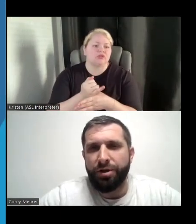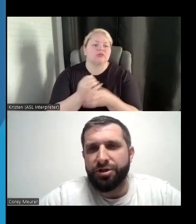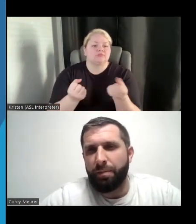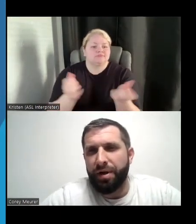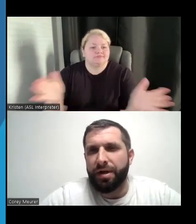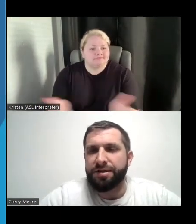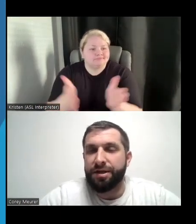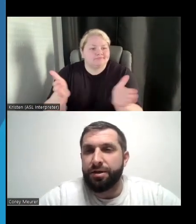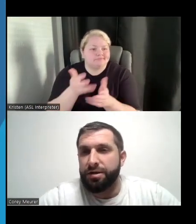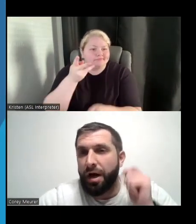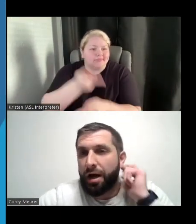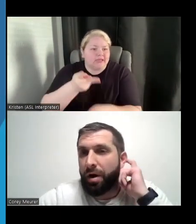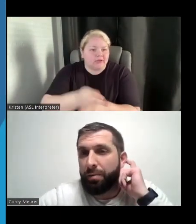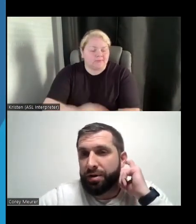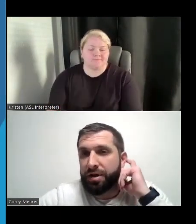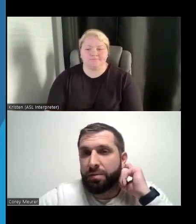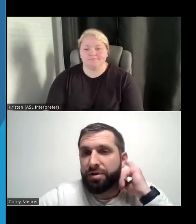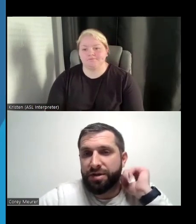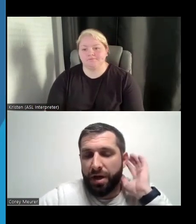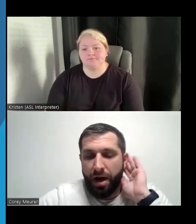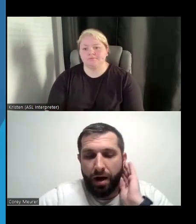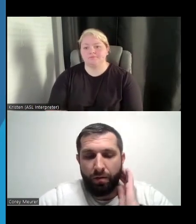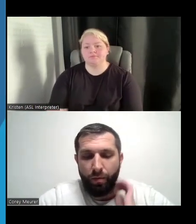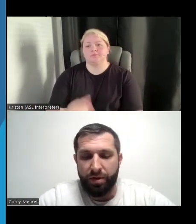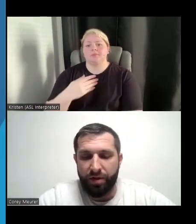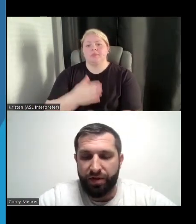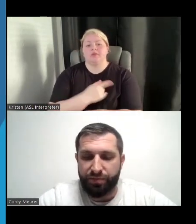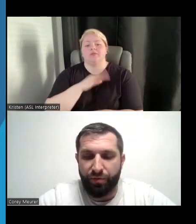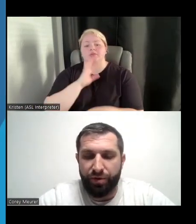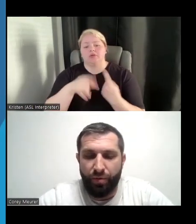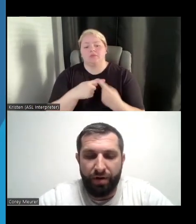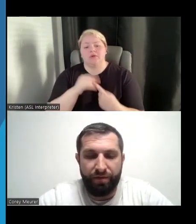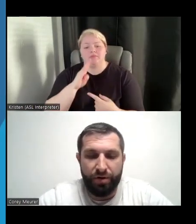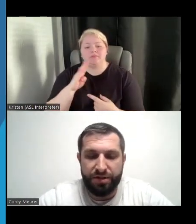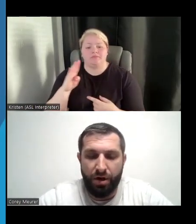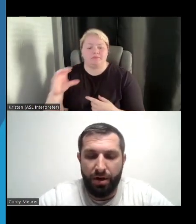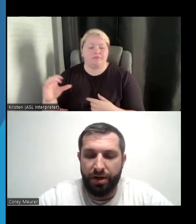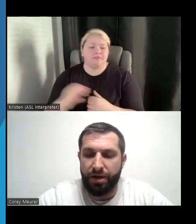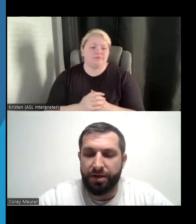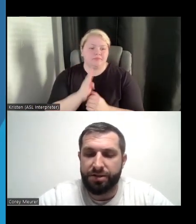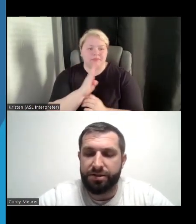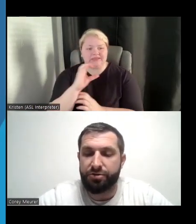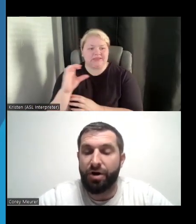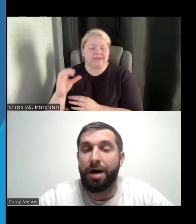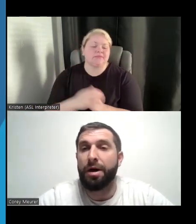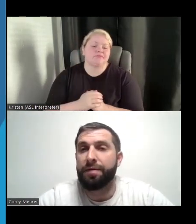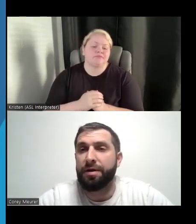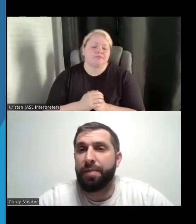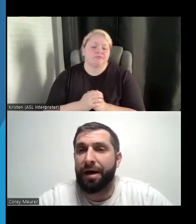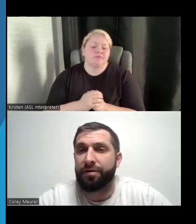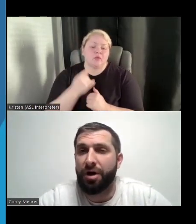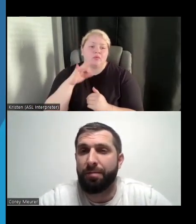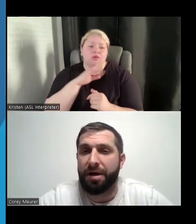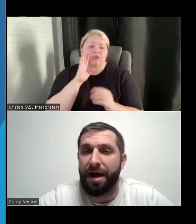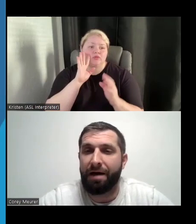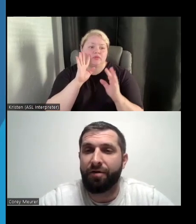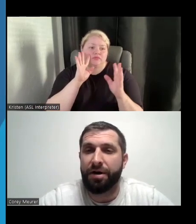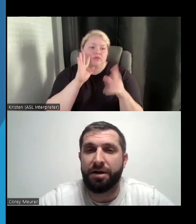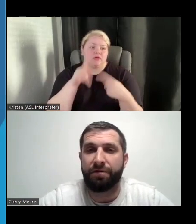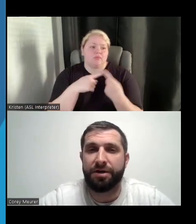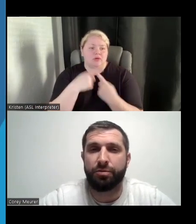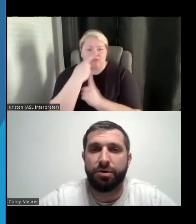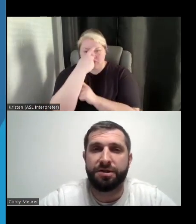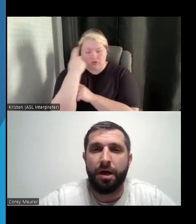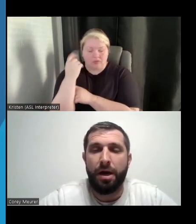So before we jump in and continue to talk about Building Communities of Care, one of the things we really want to focus on is trauma and the impact that trauma can have